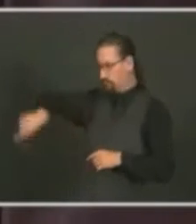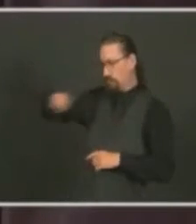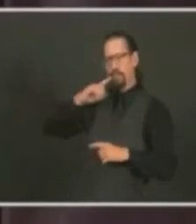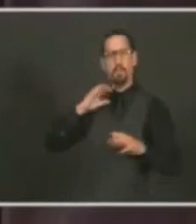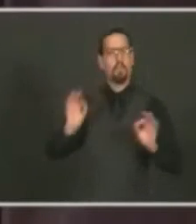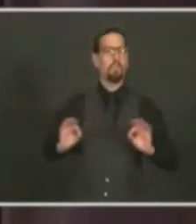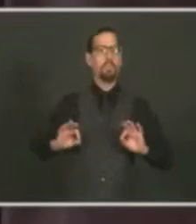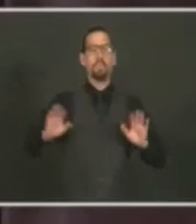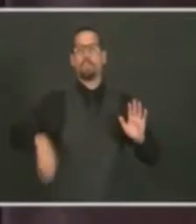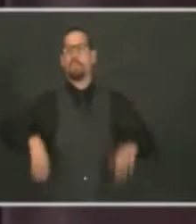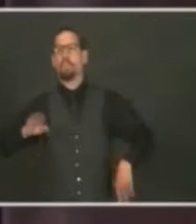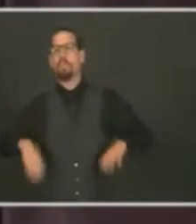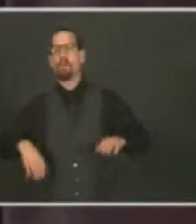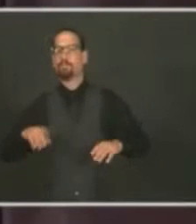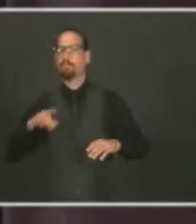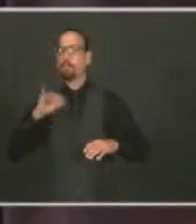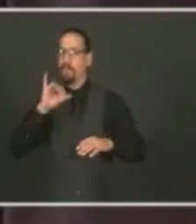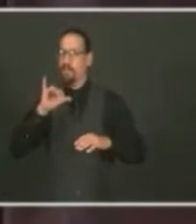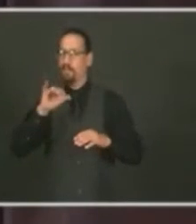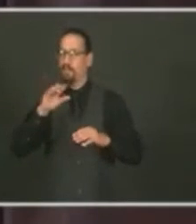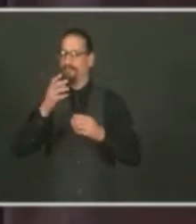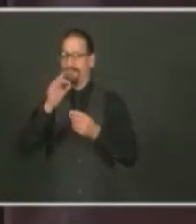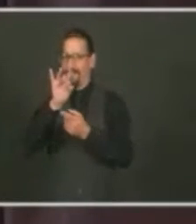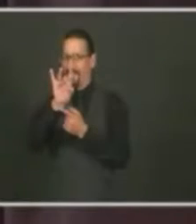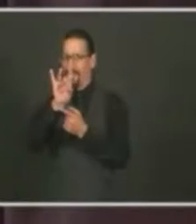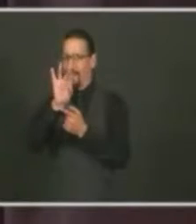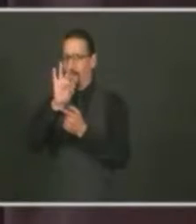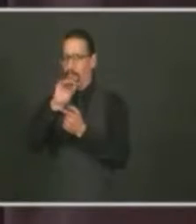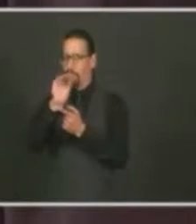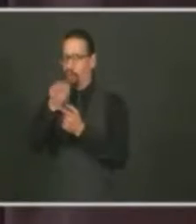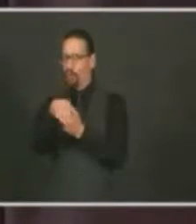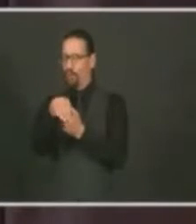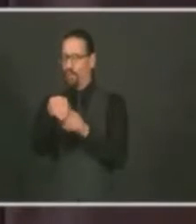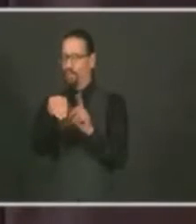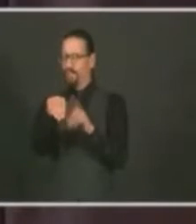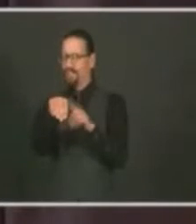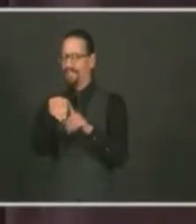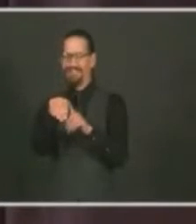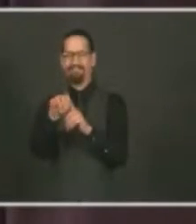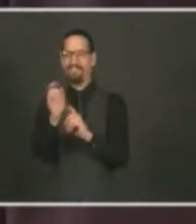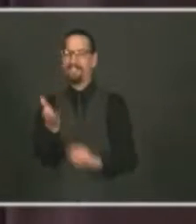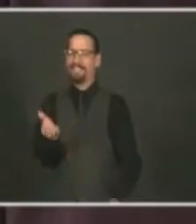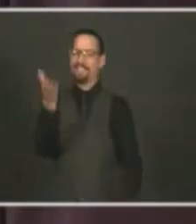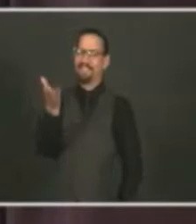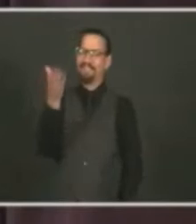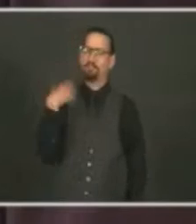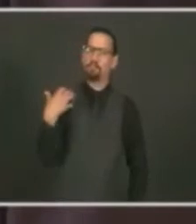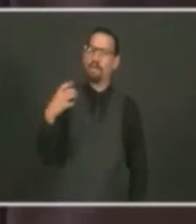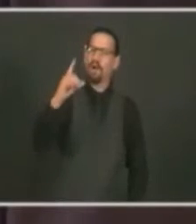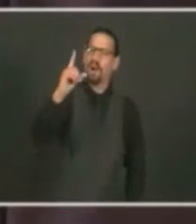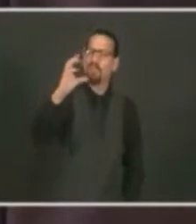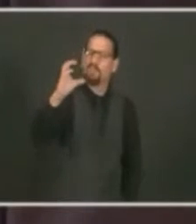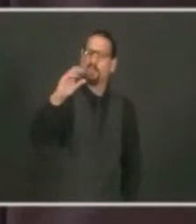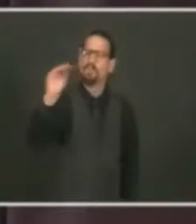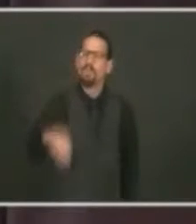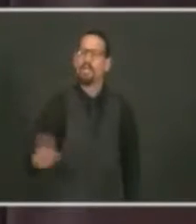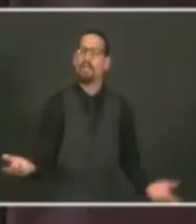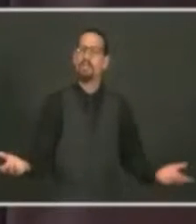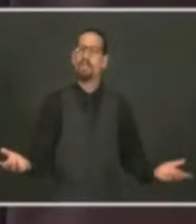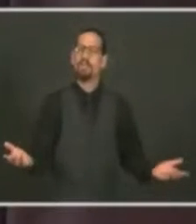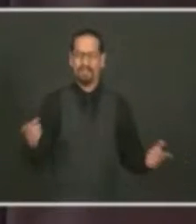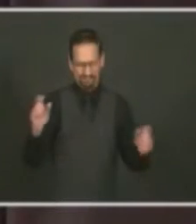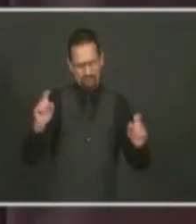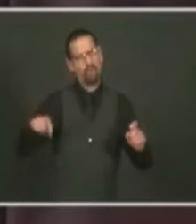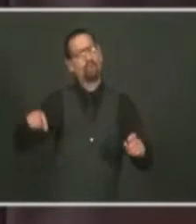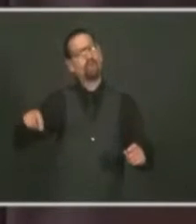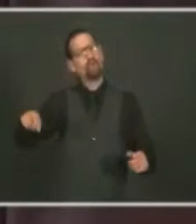for that not to be at 100%. In fact, the simplest thing is, if people have downloaded the Crush COVID app and they do